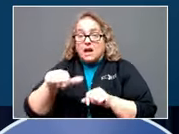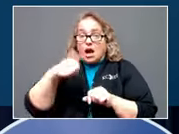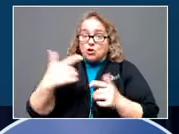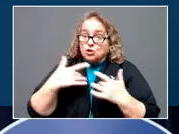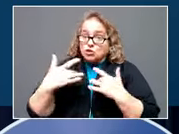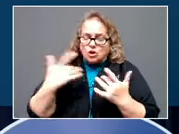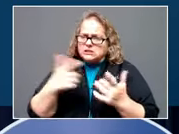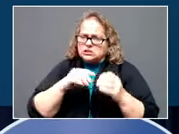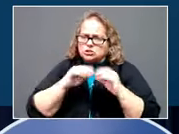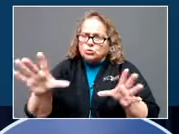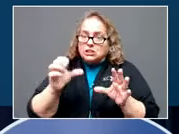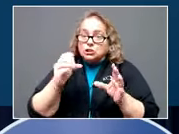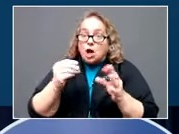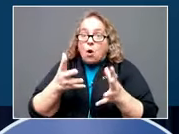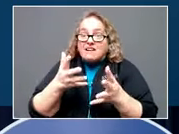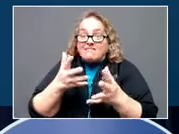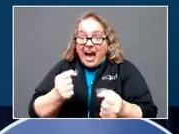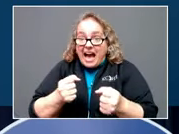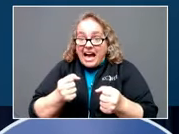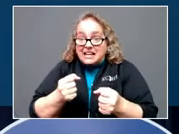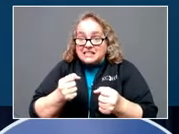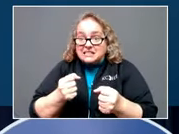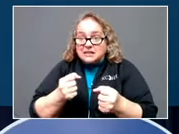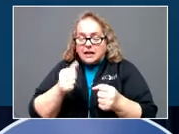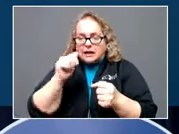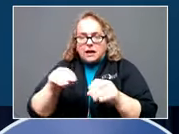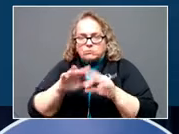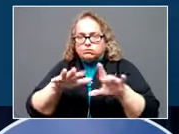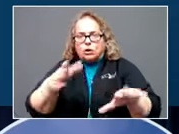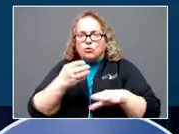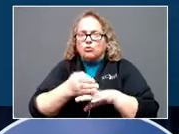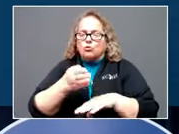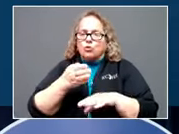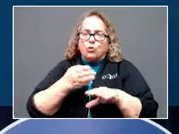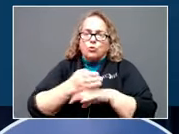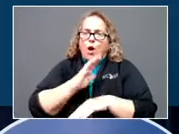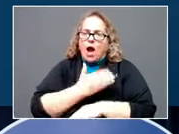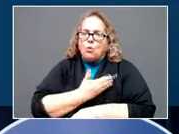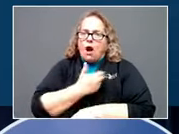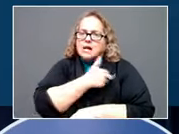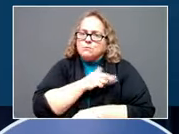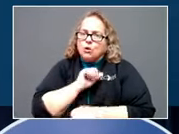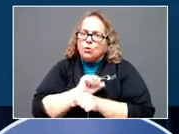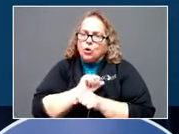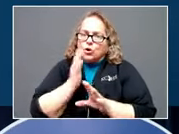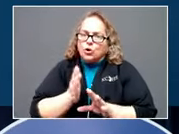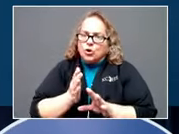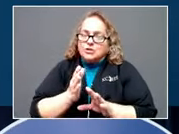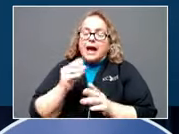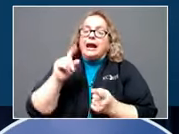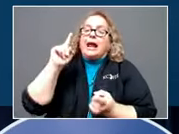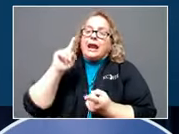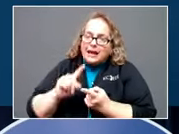can spread through our healthcare workers in a way that could lessen the amount of capacity that we